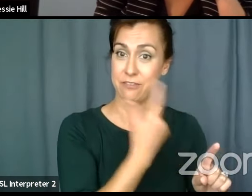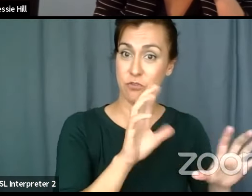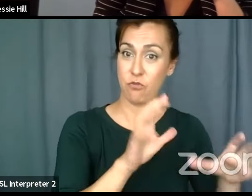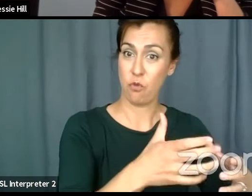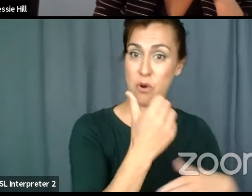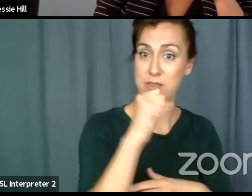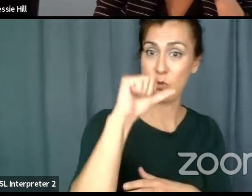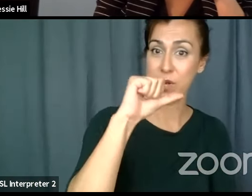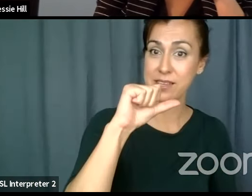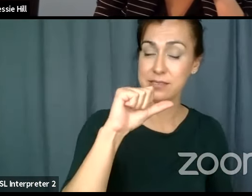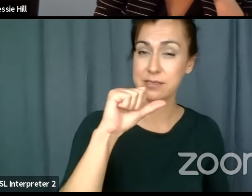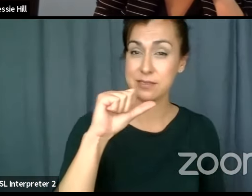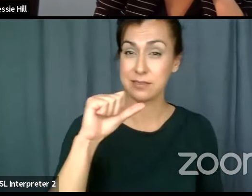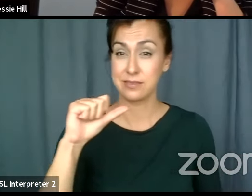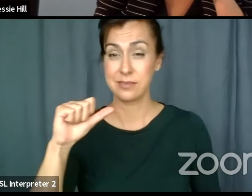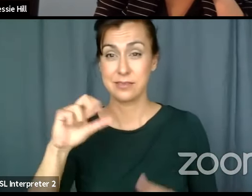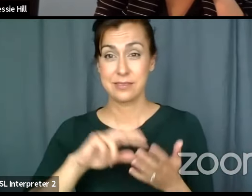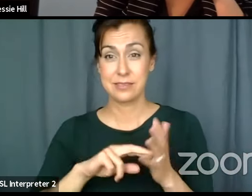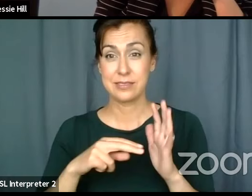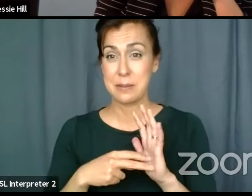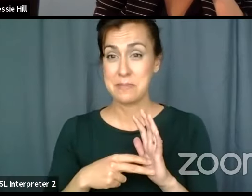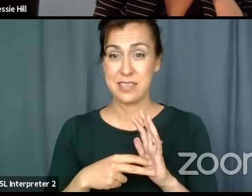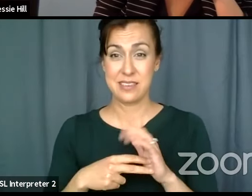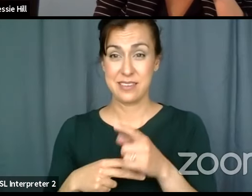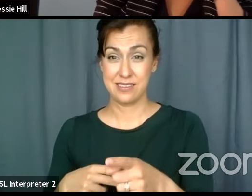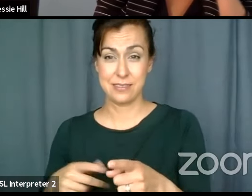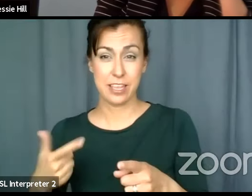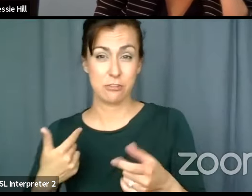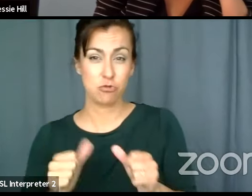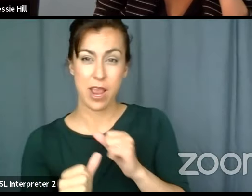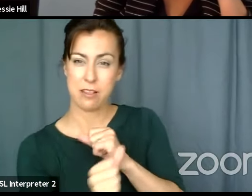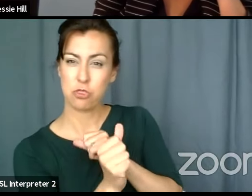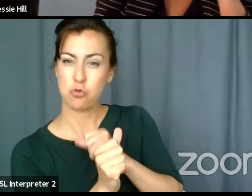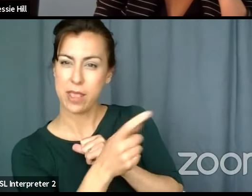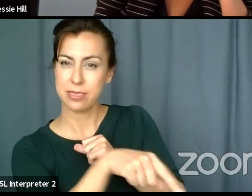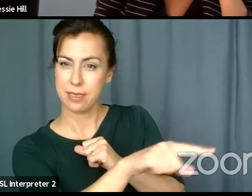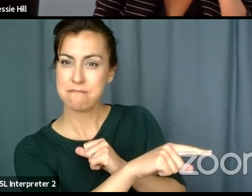it make them, is it intimidating to them?